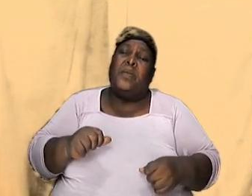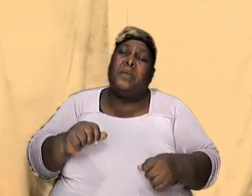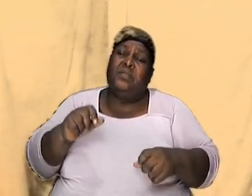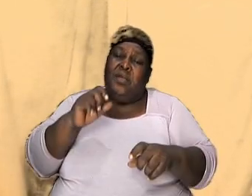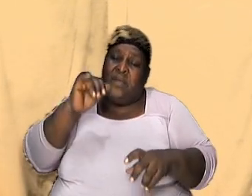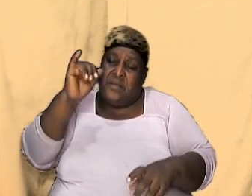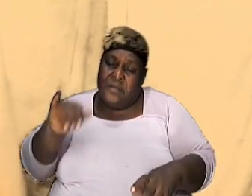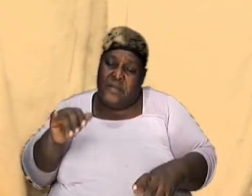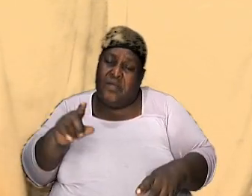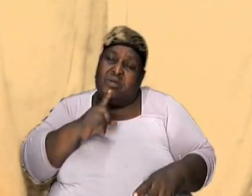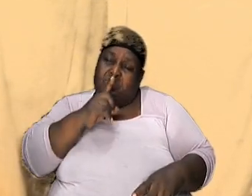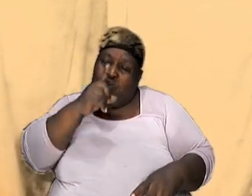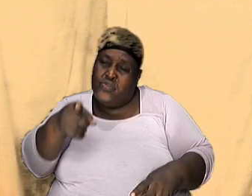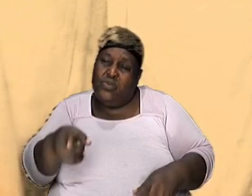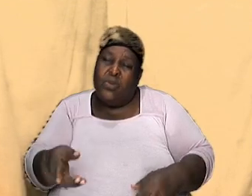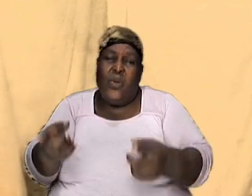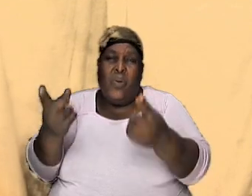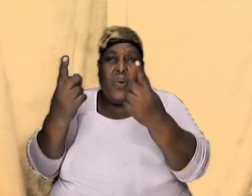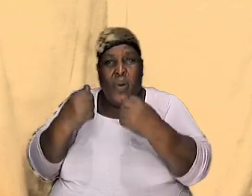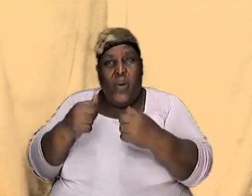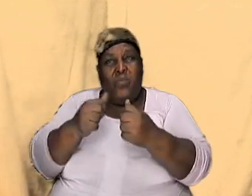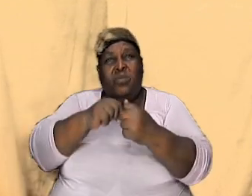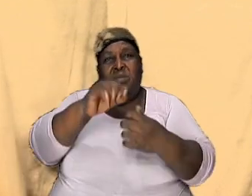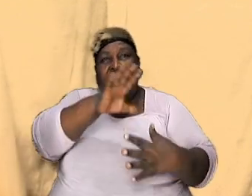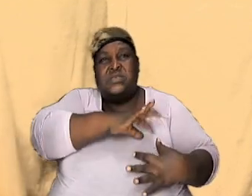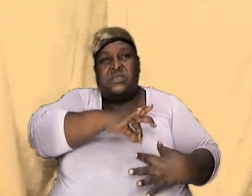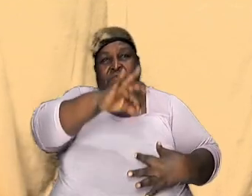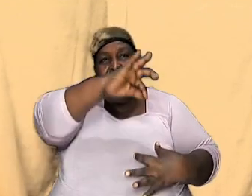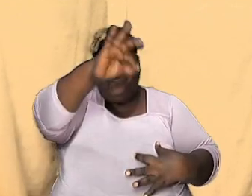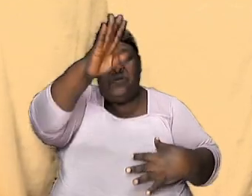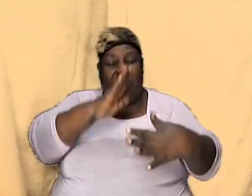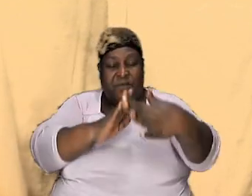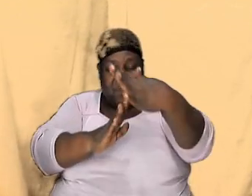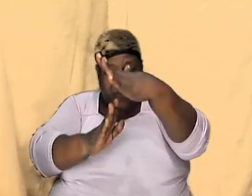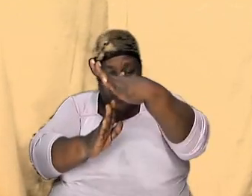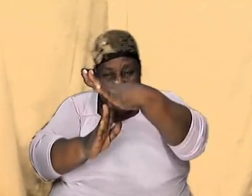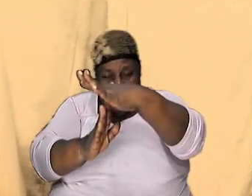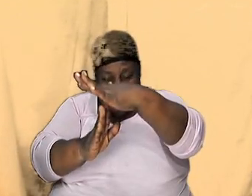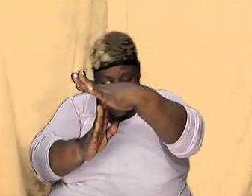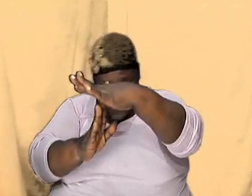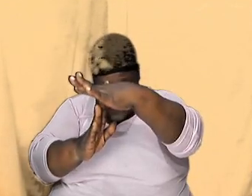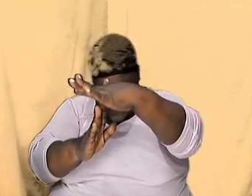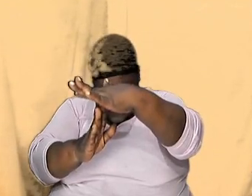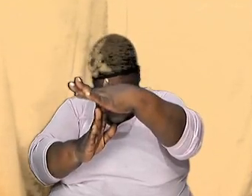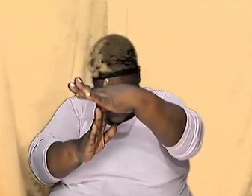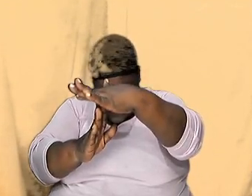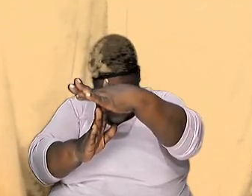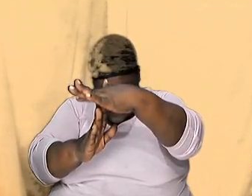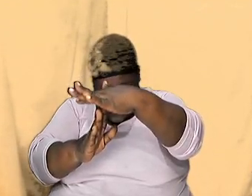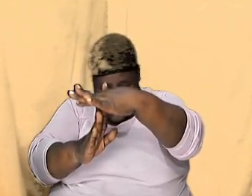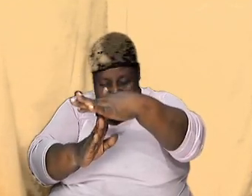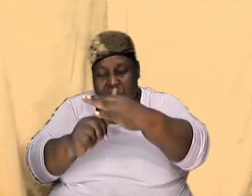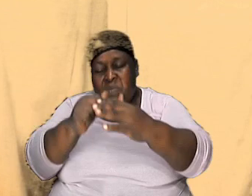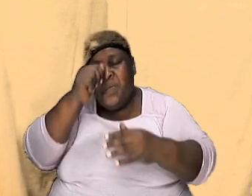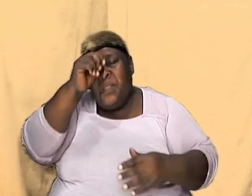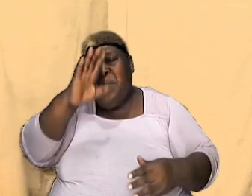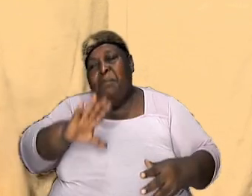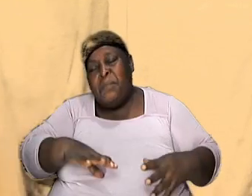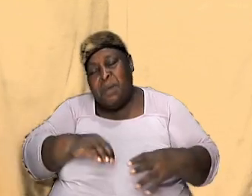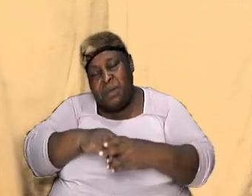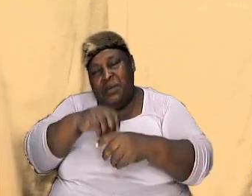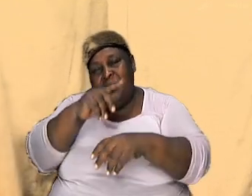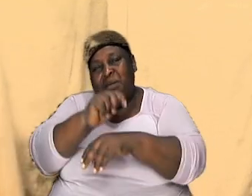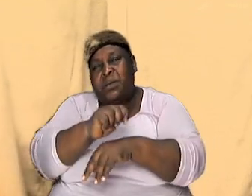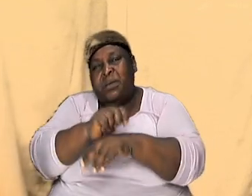on that fact, she came with a spirit of humility. Amen. She held down her head like that man in the temple and was willing to